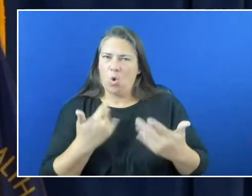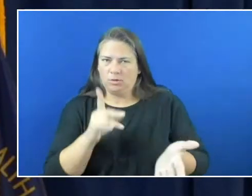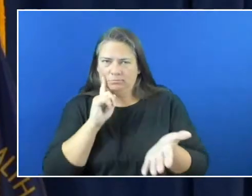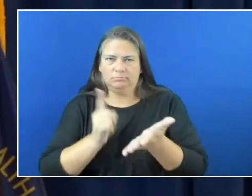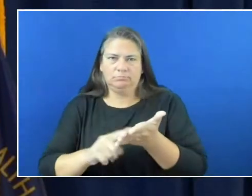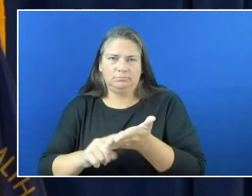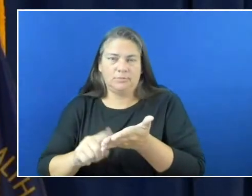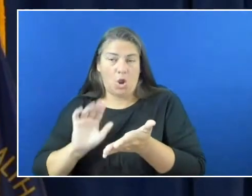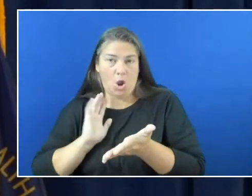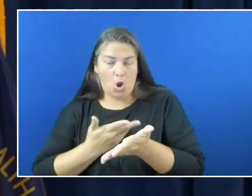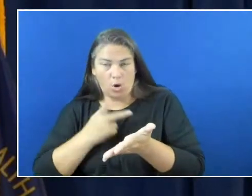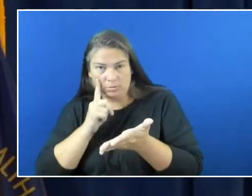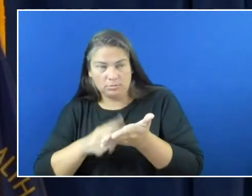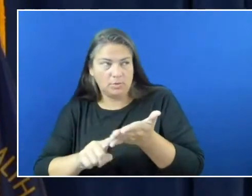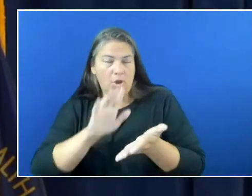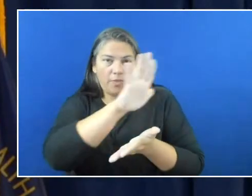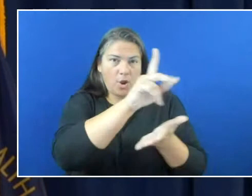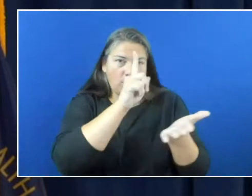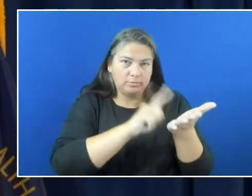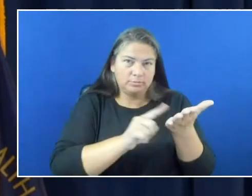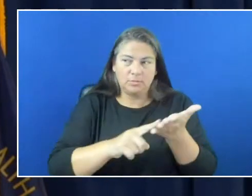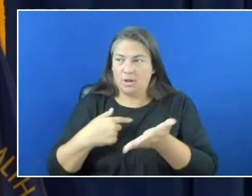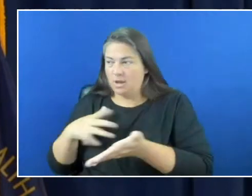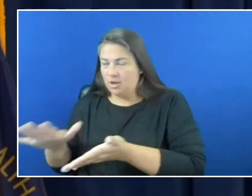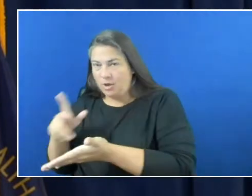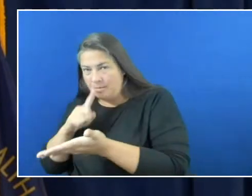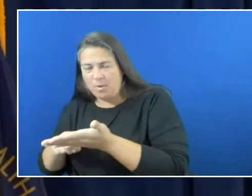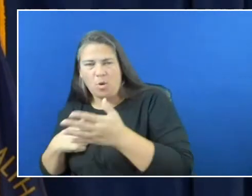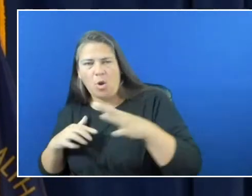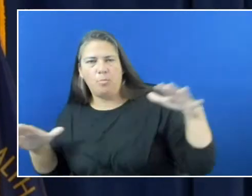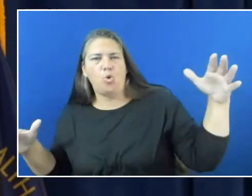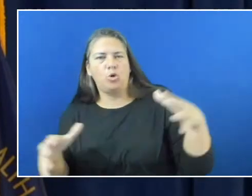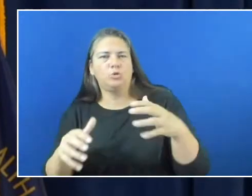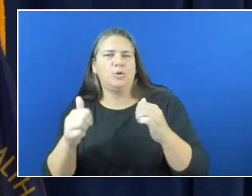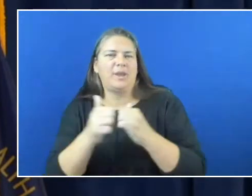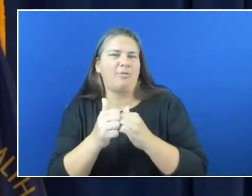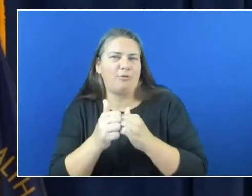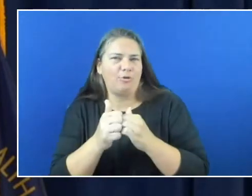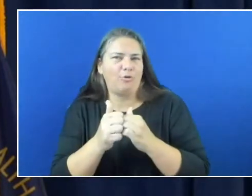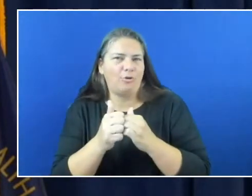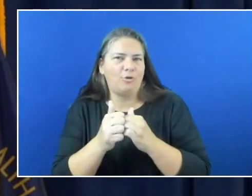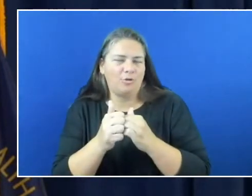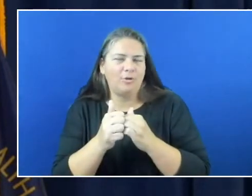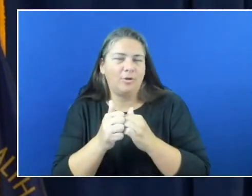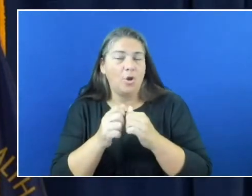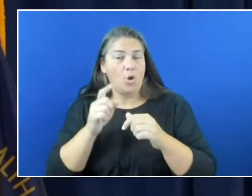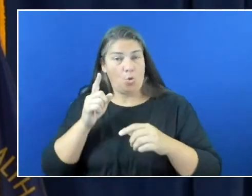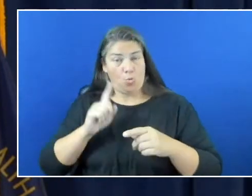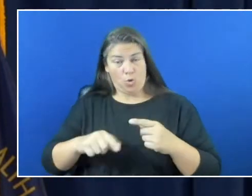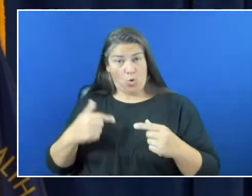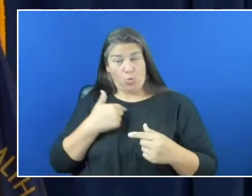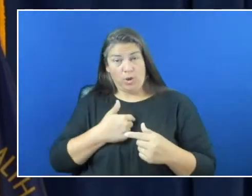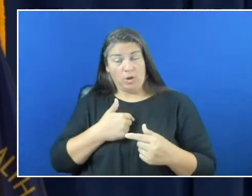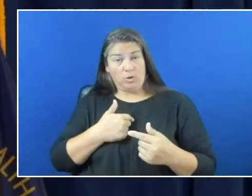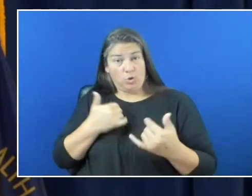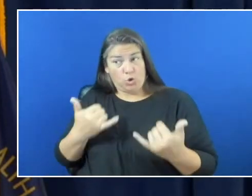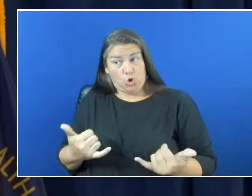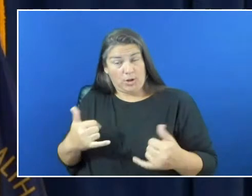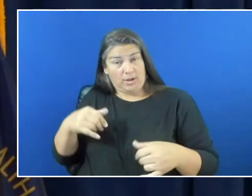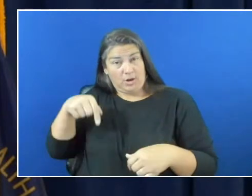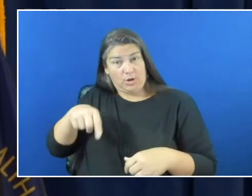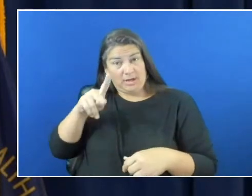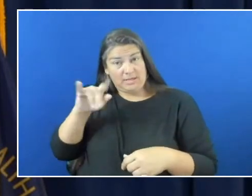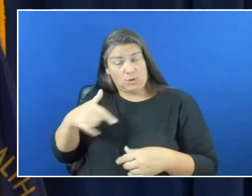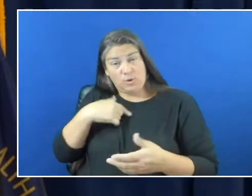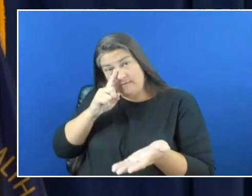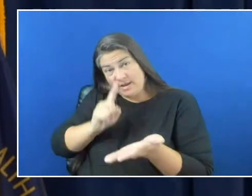was just a matter of what our investigations that we are currently working in Kentucky, that basically